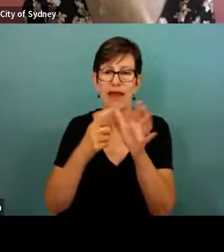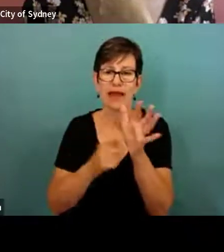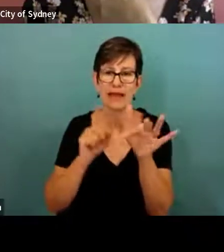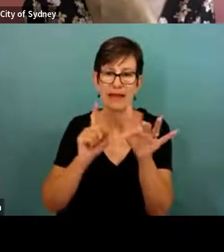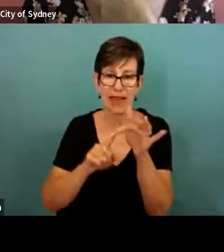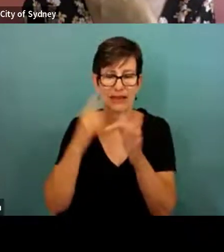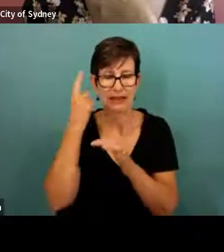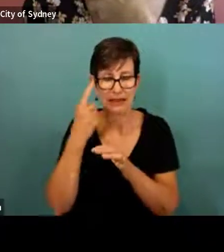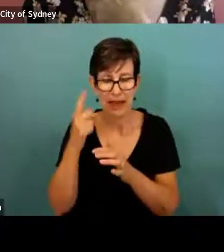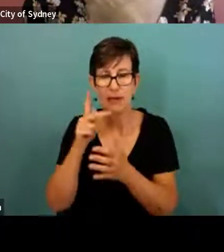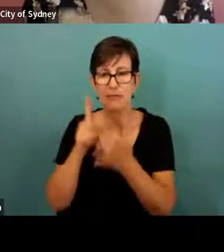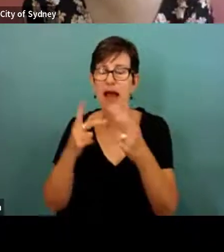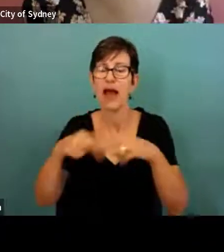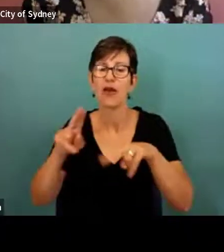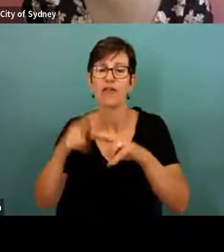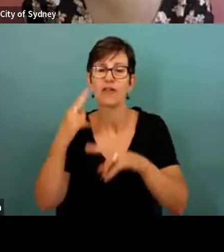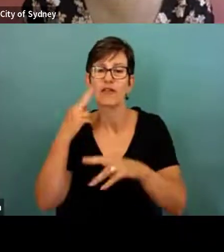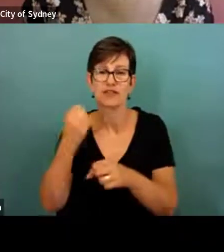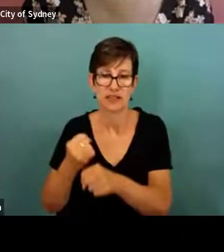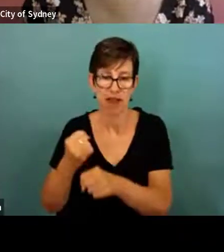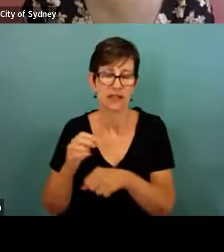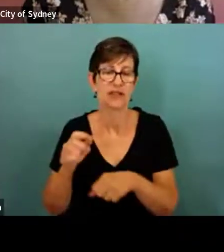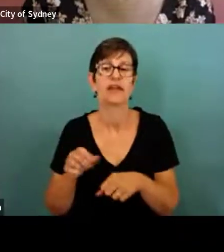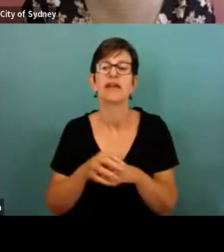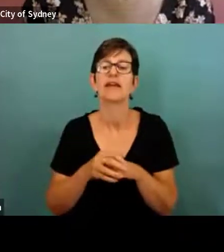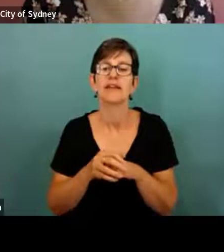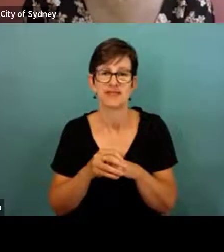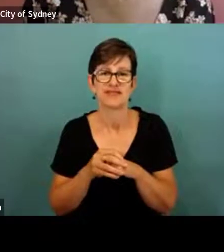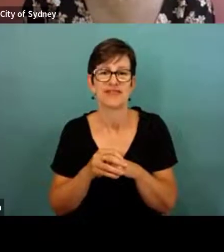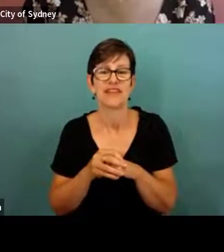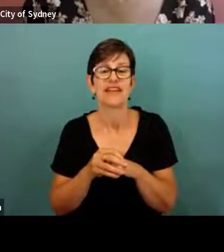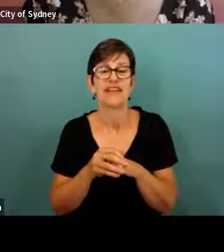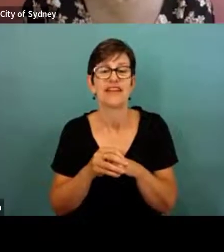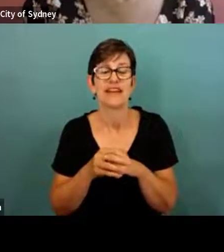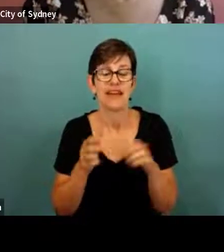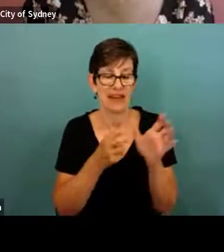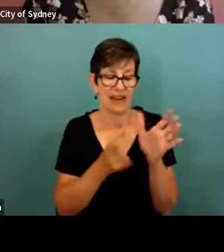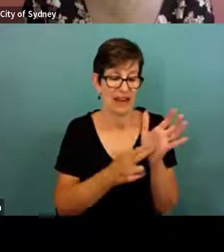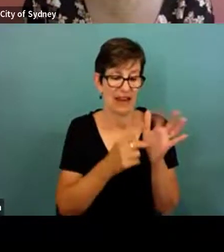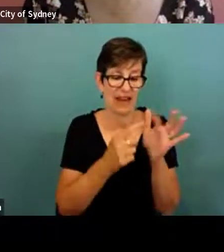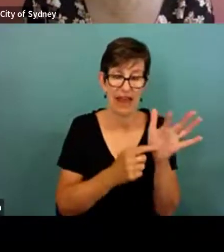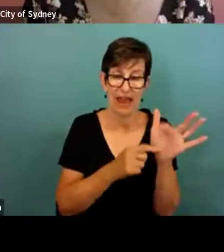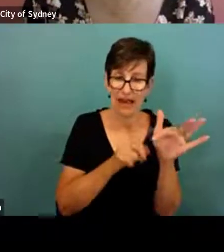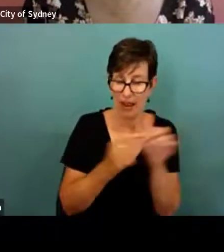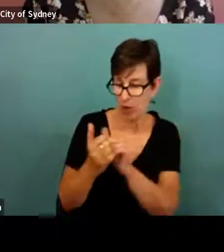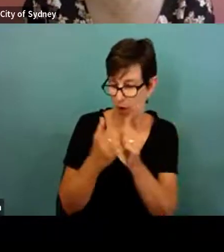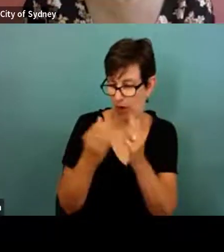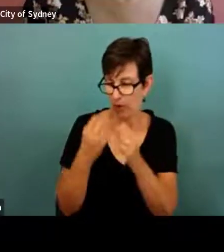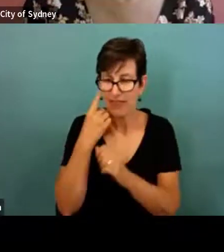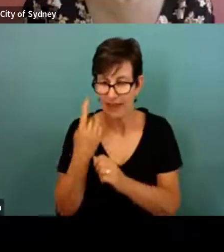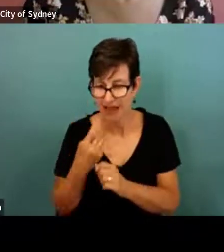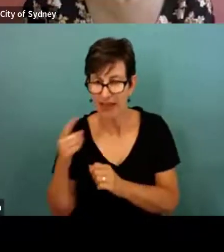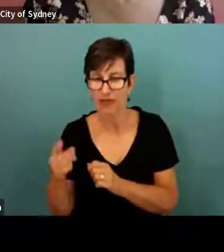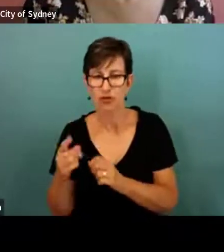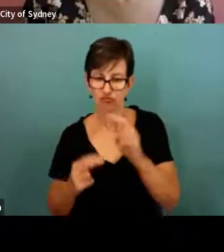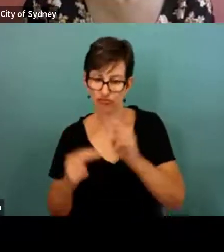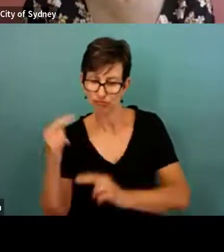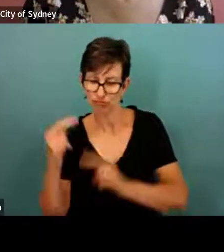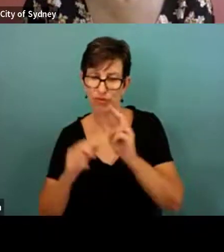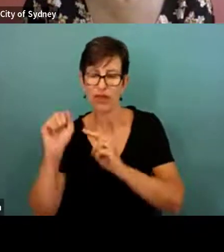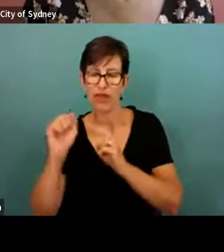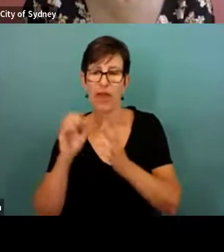of the Deaf Society, and who Annette has been working with to develop their Auslan